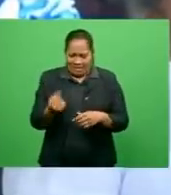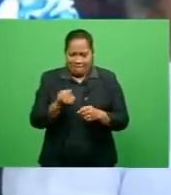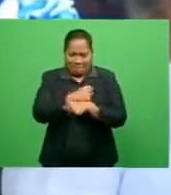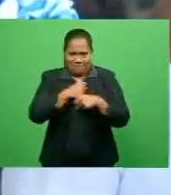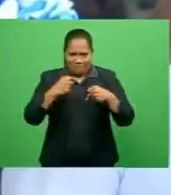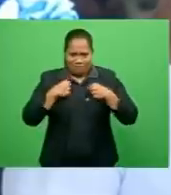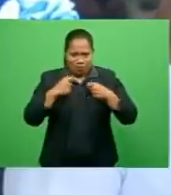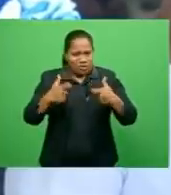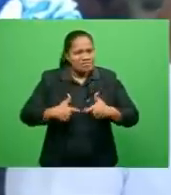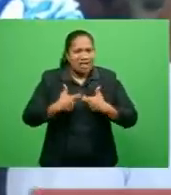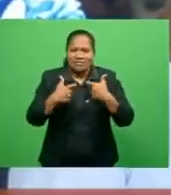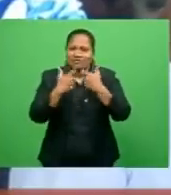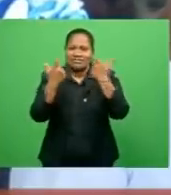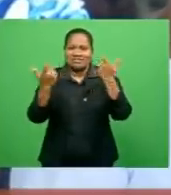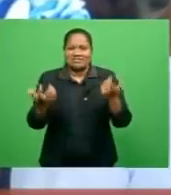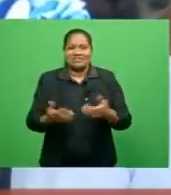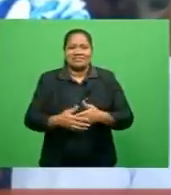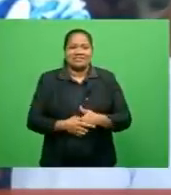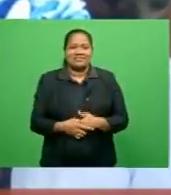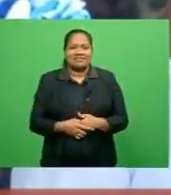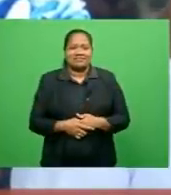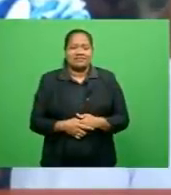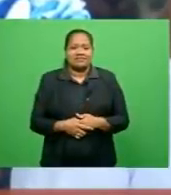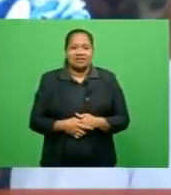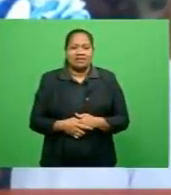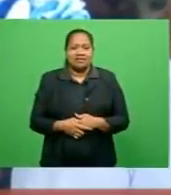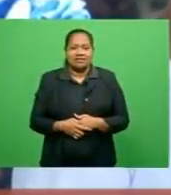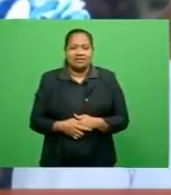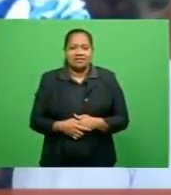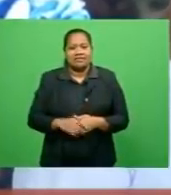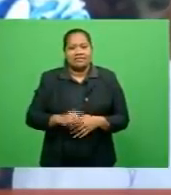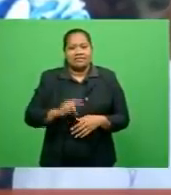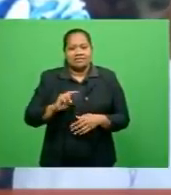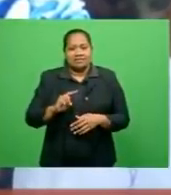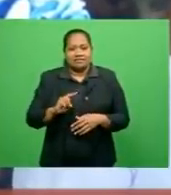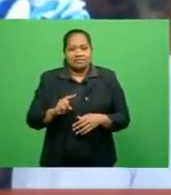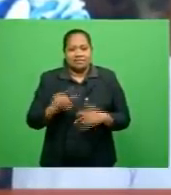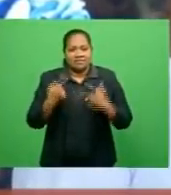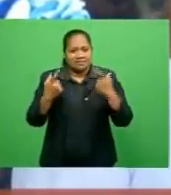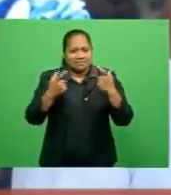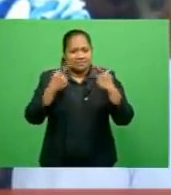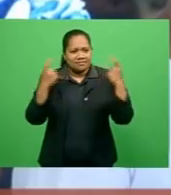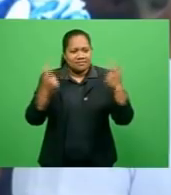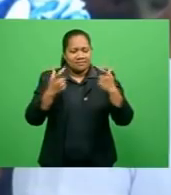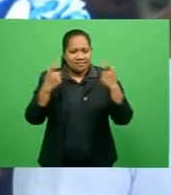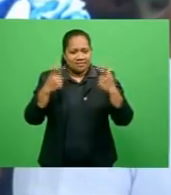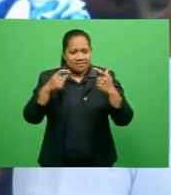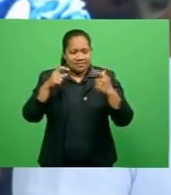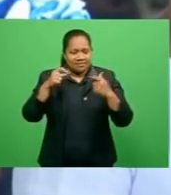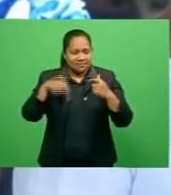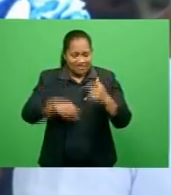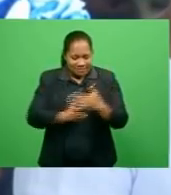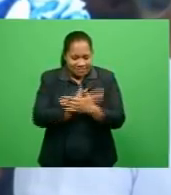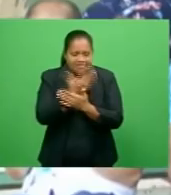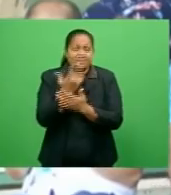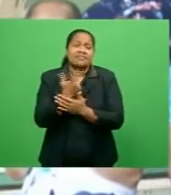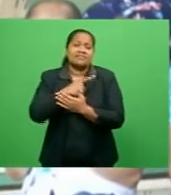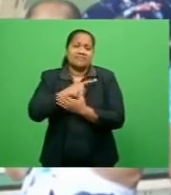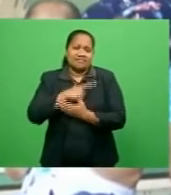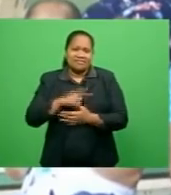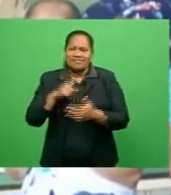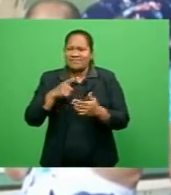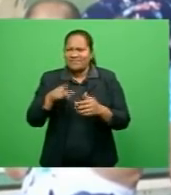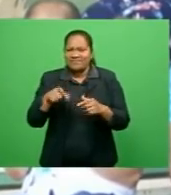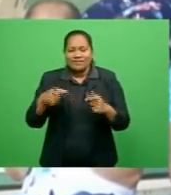challenges over the years. But we are able to celebrate this day because we emerged from those